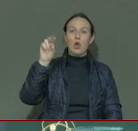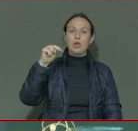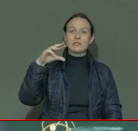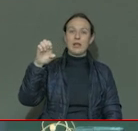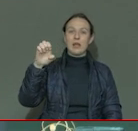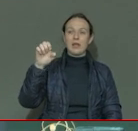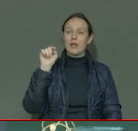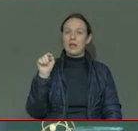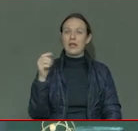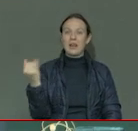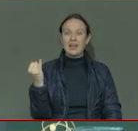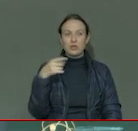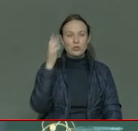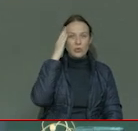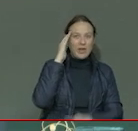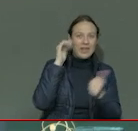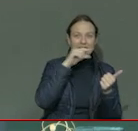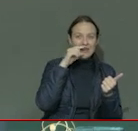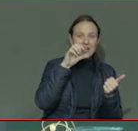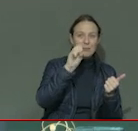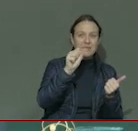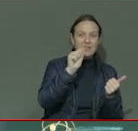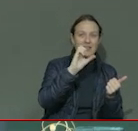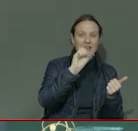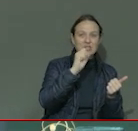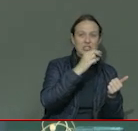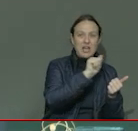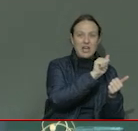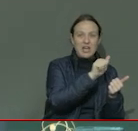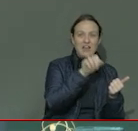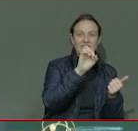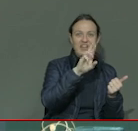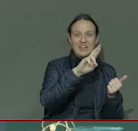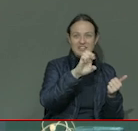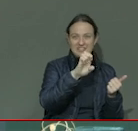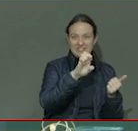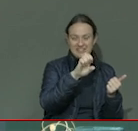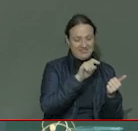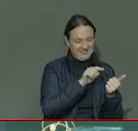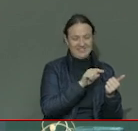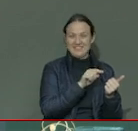ego? Sasha Fierce. Because sometimes,